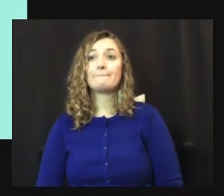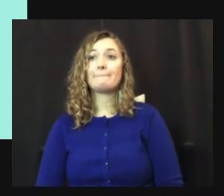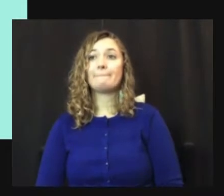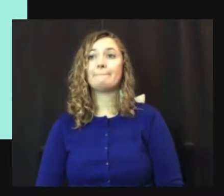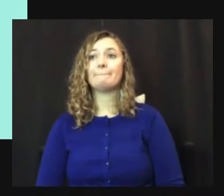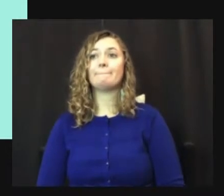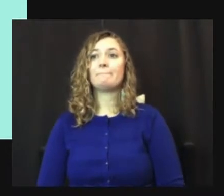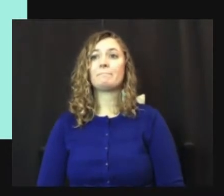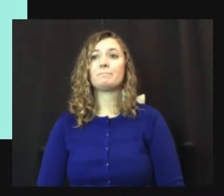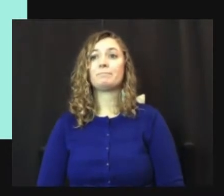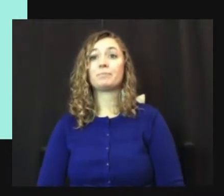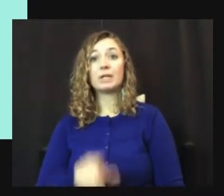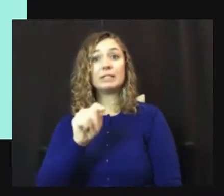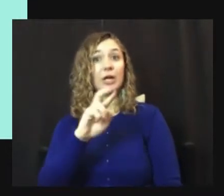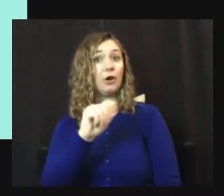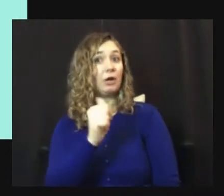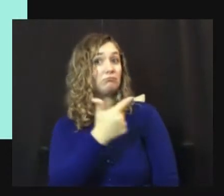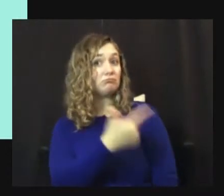Tara?